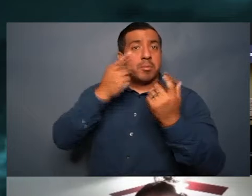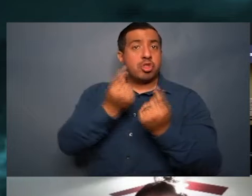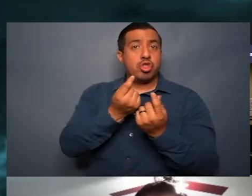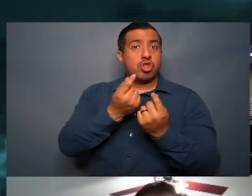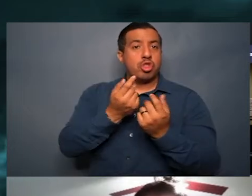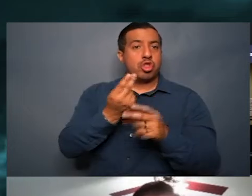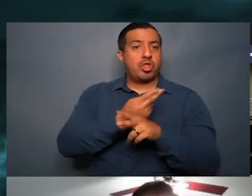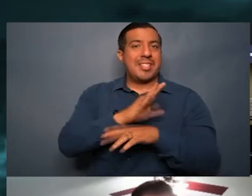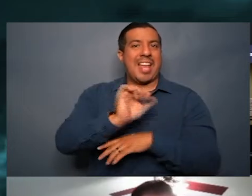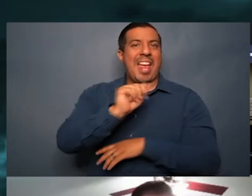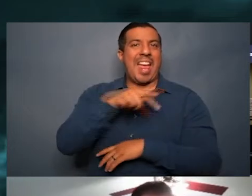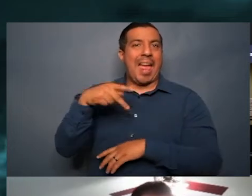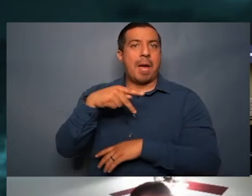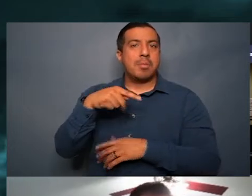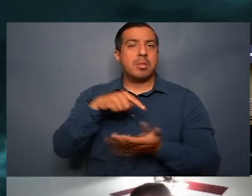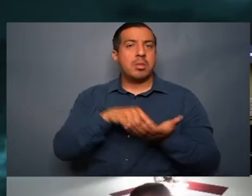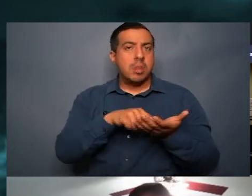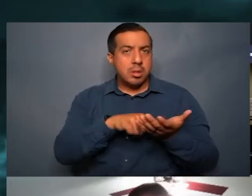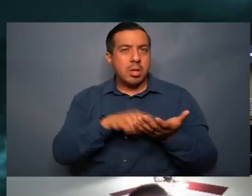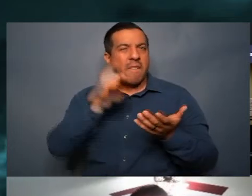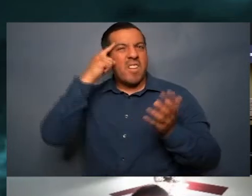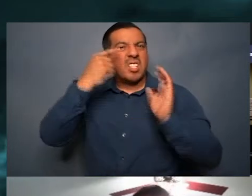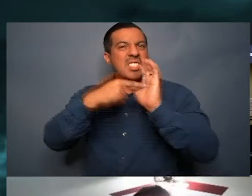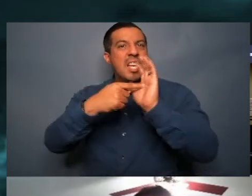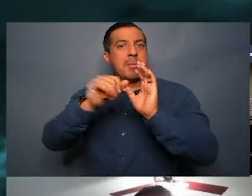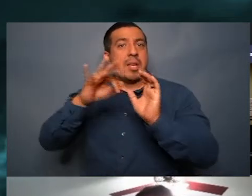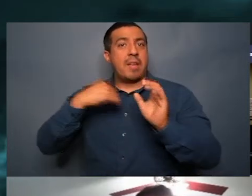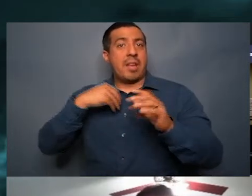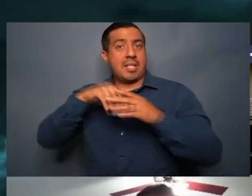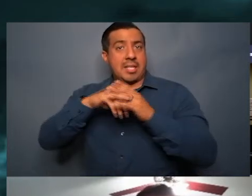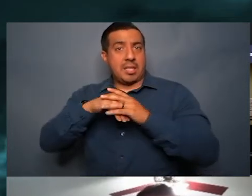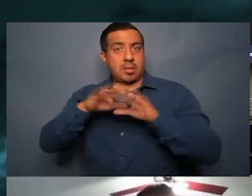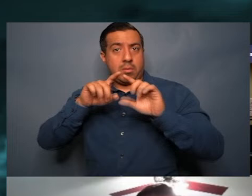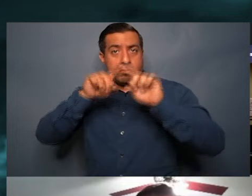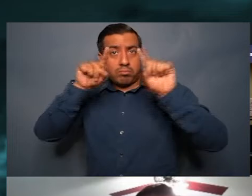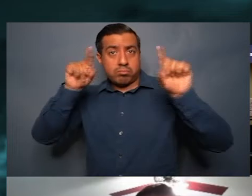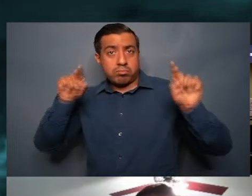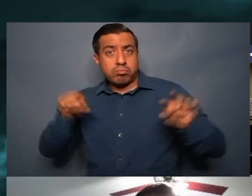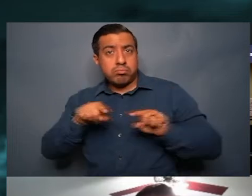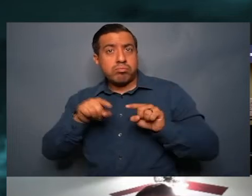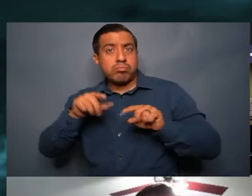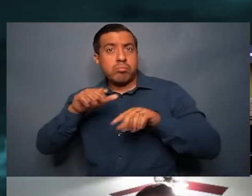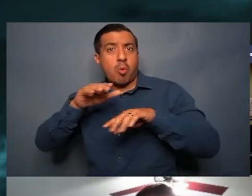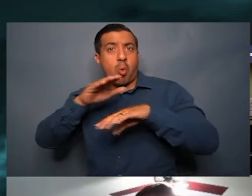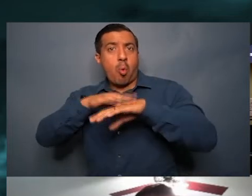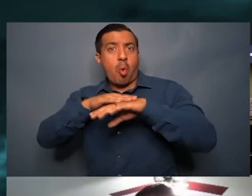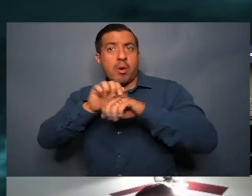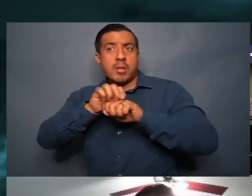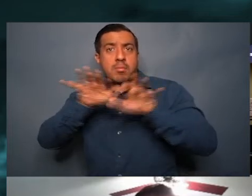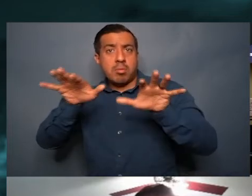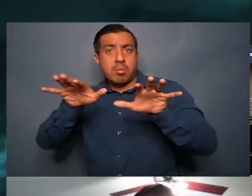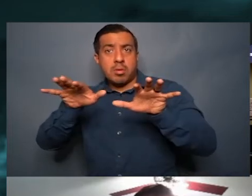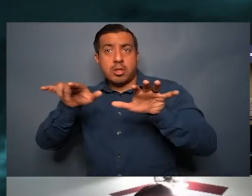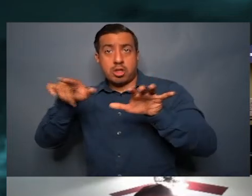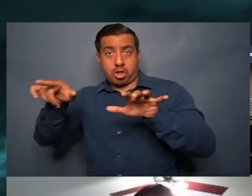these apps in such a way that if you're within that polygon, these warnings that go out, that app that